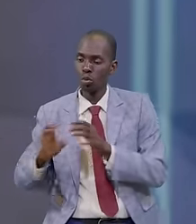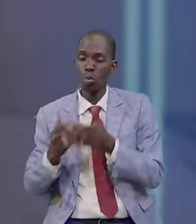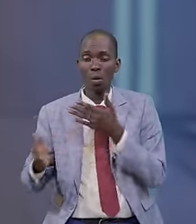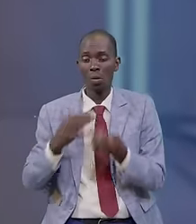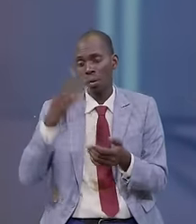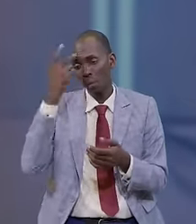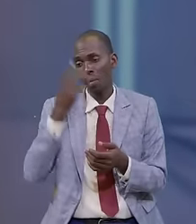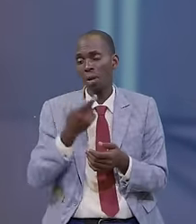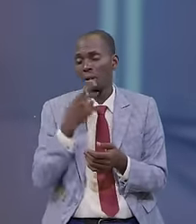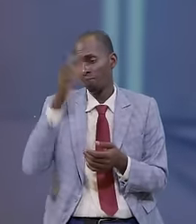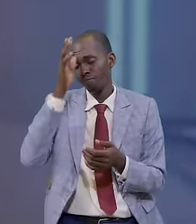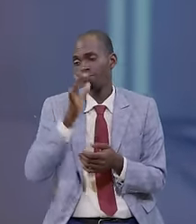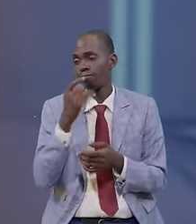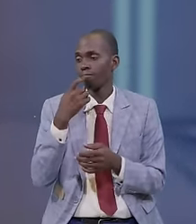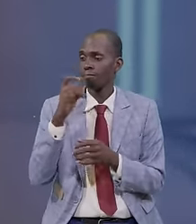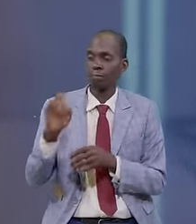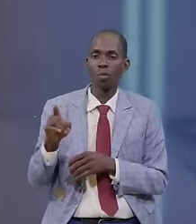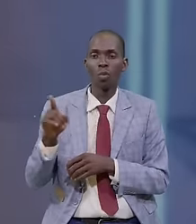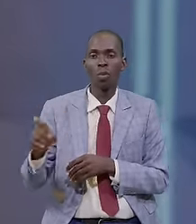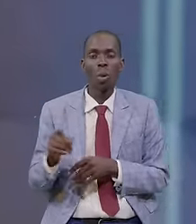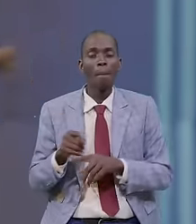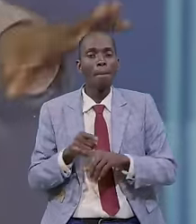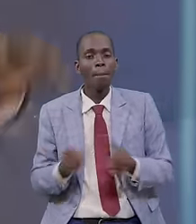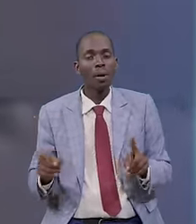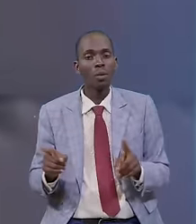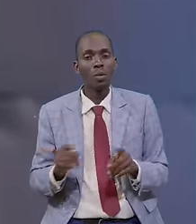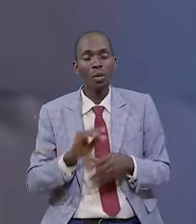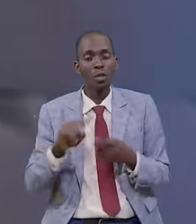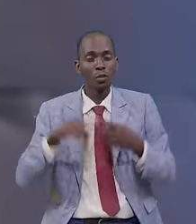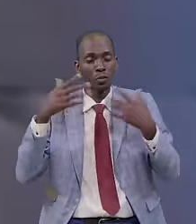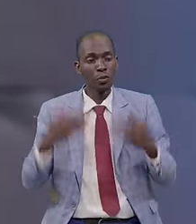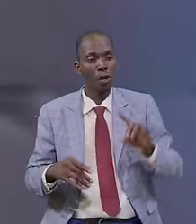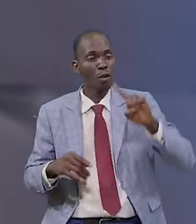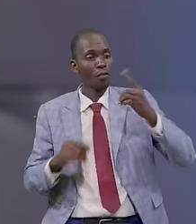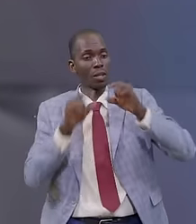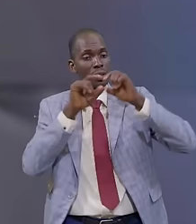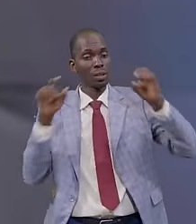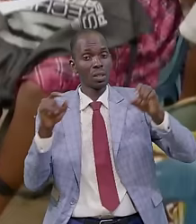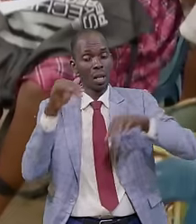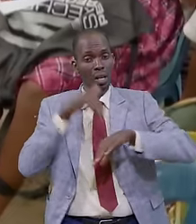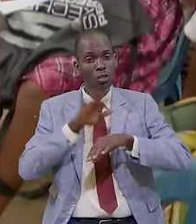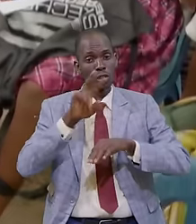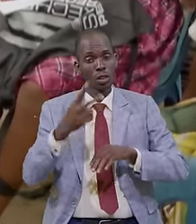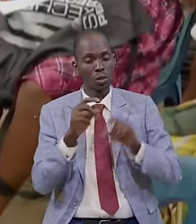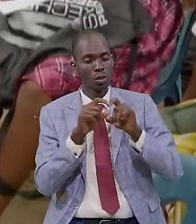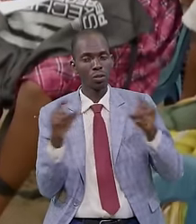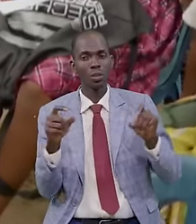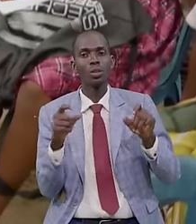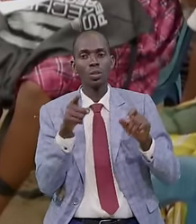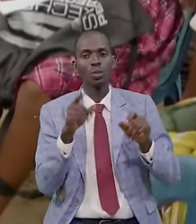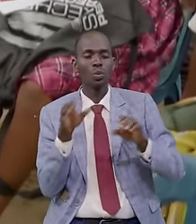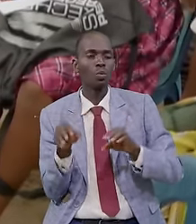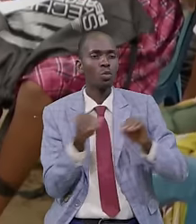second degree. It will be what in your heart the Lord has put there already. And you